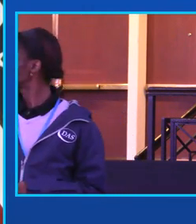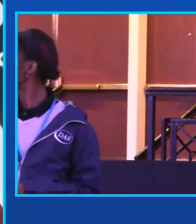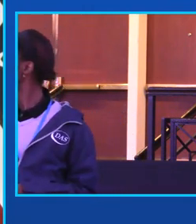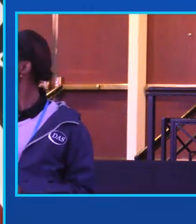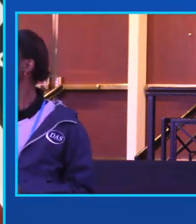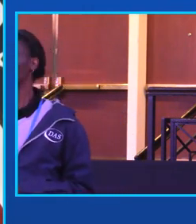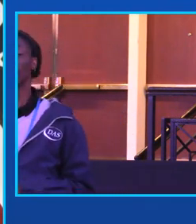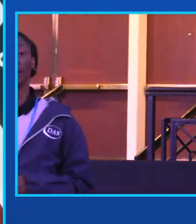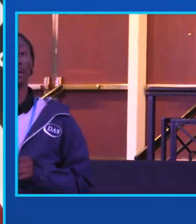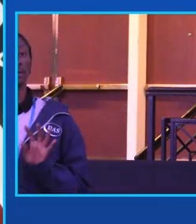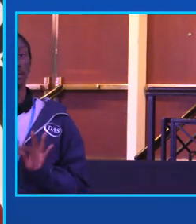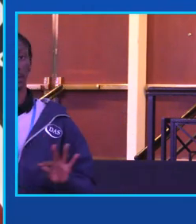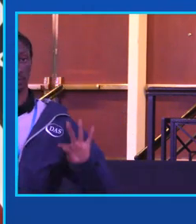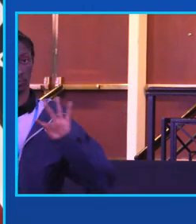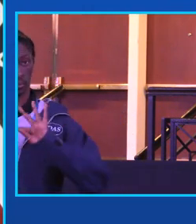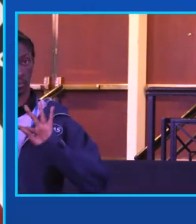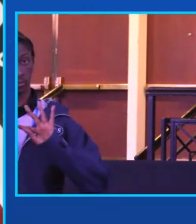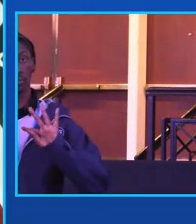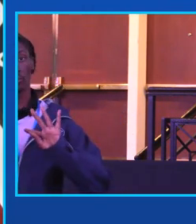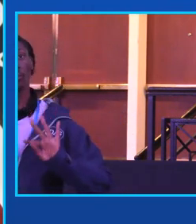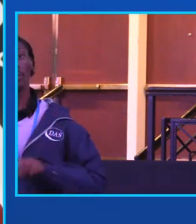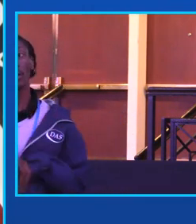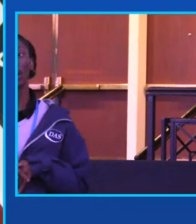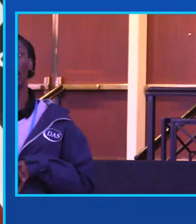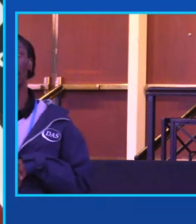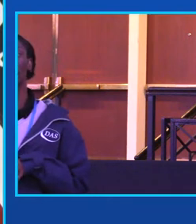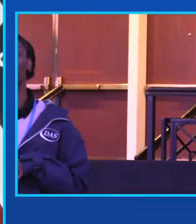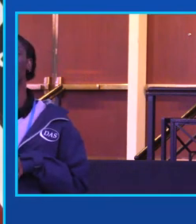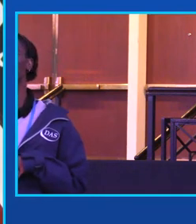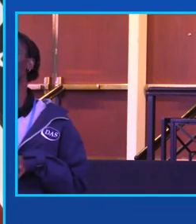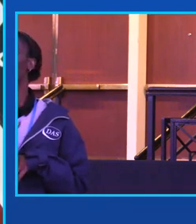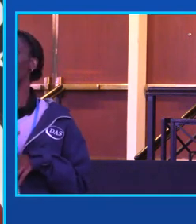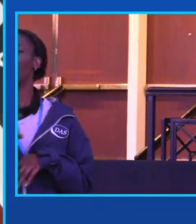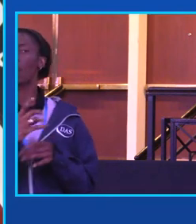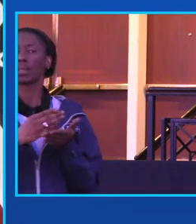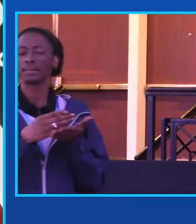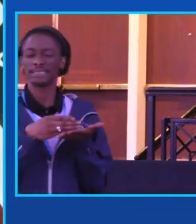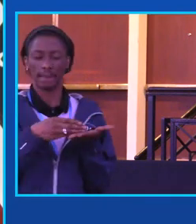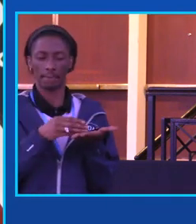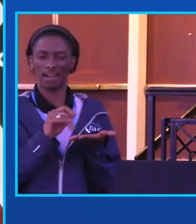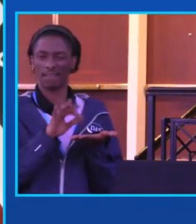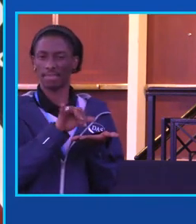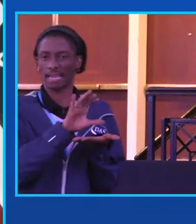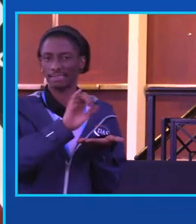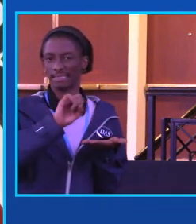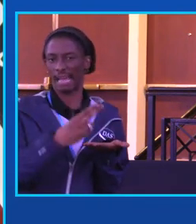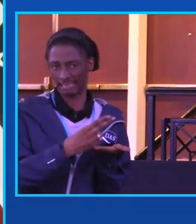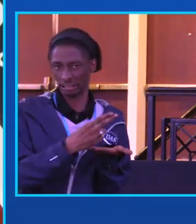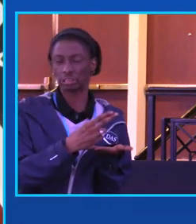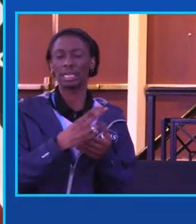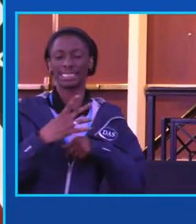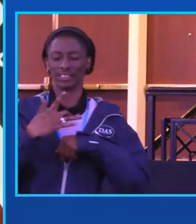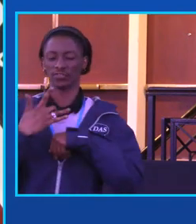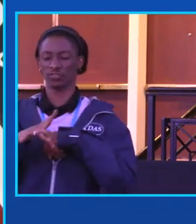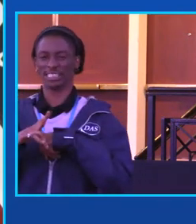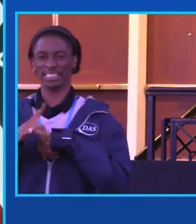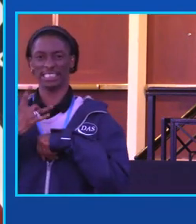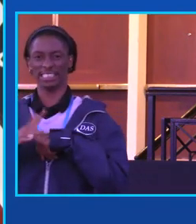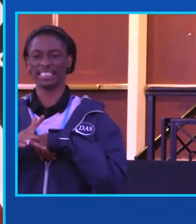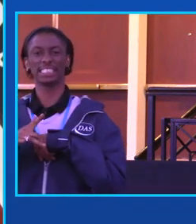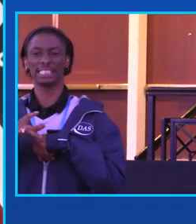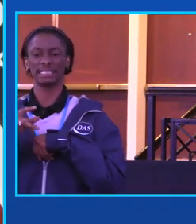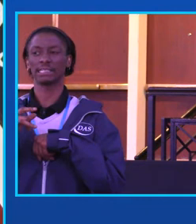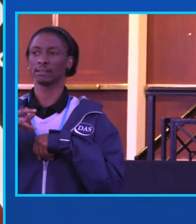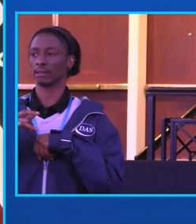But it's important to understand that only a portion of our cash is free and clear of